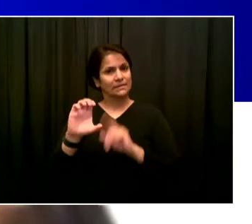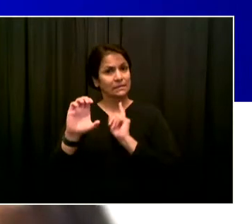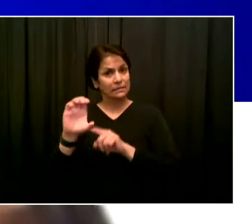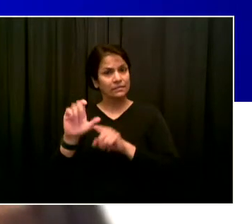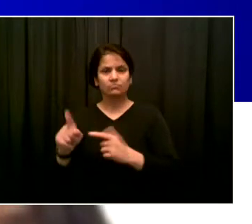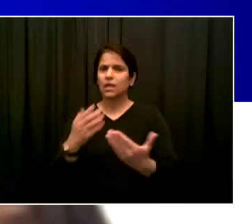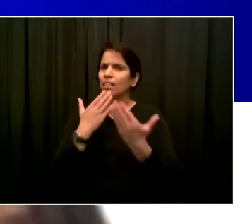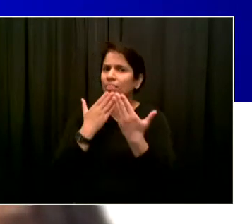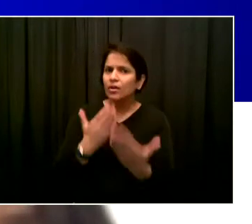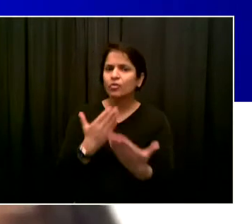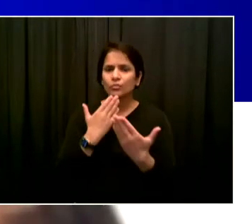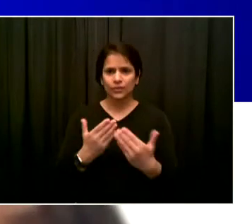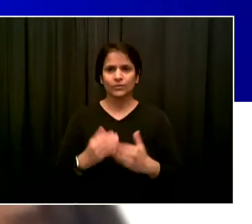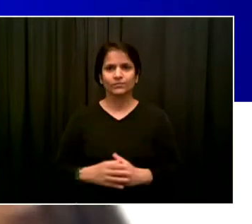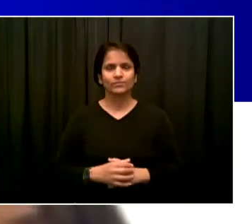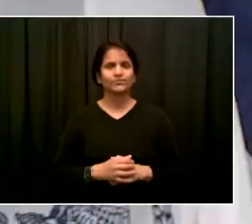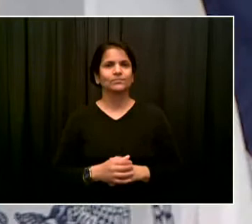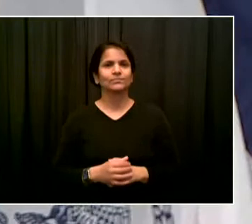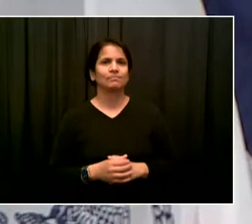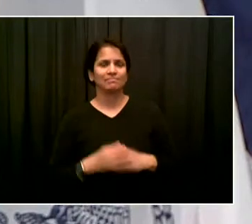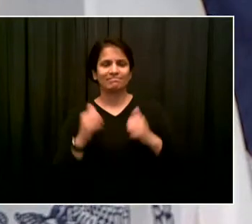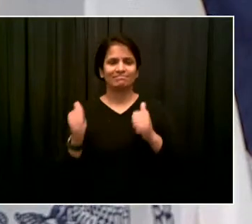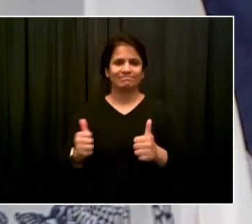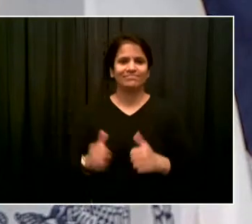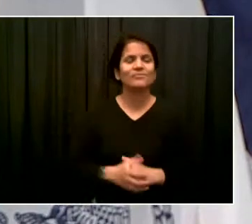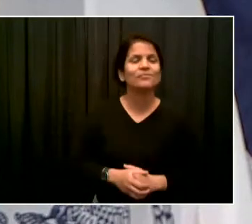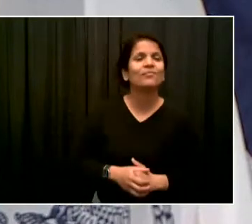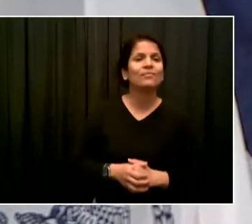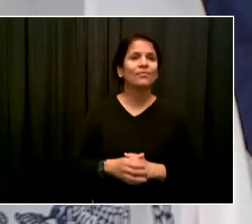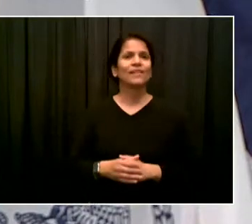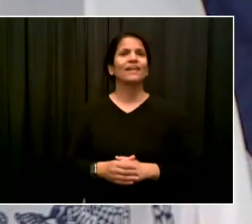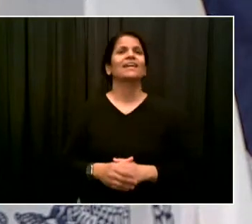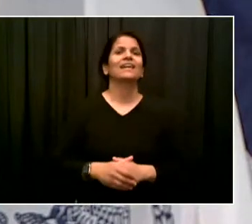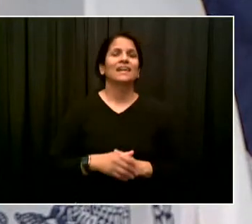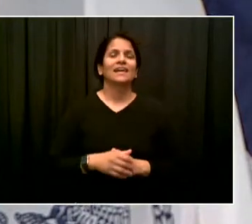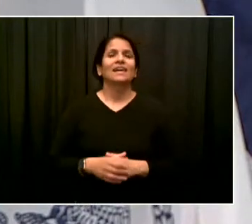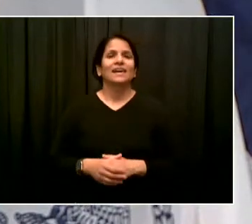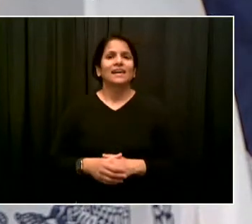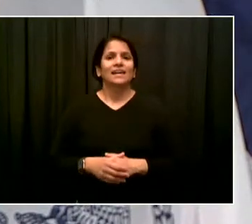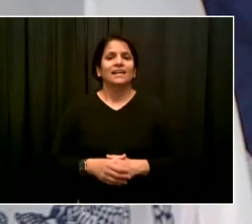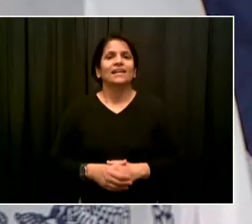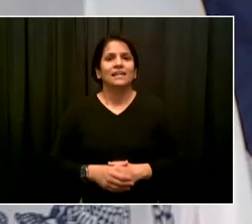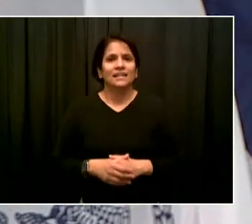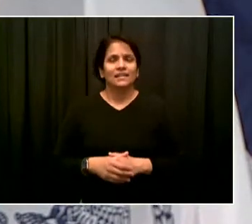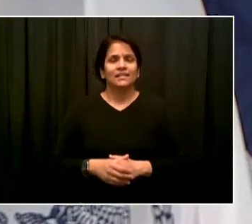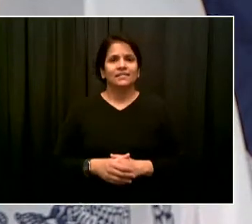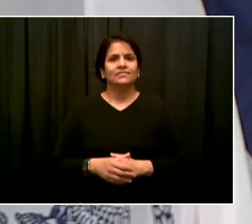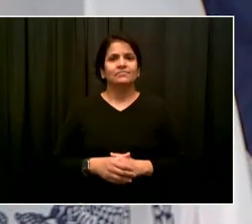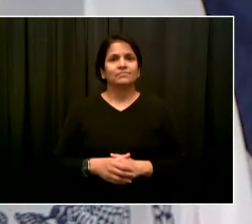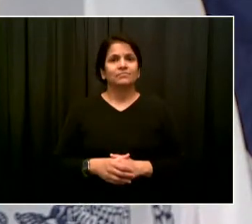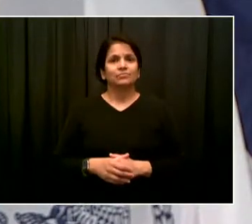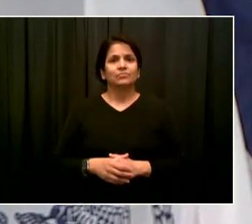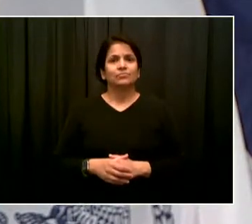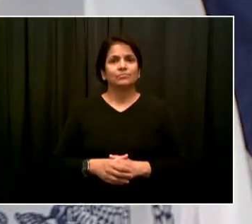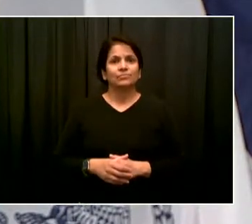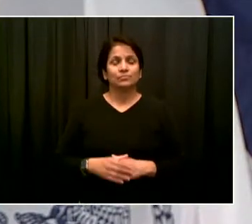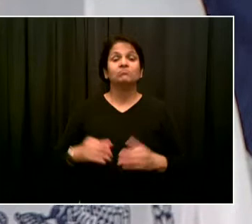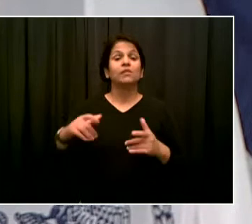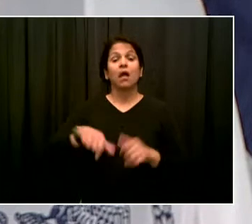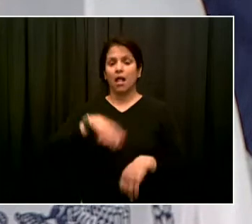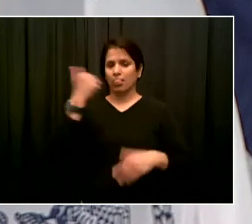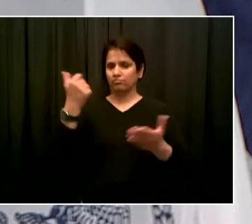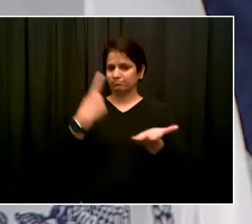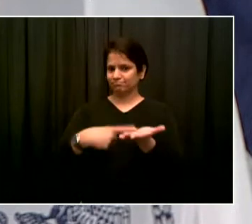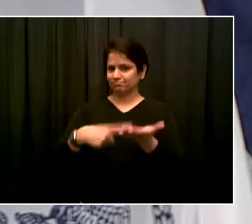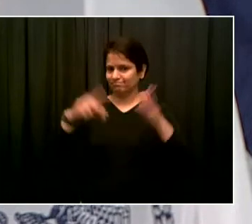it. Thank you. Thank you. All right, now I'm going to talk about something very different, but you know every day I talk about recovery for all of us.